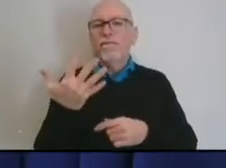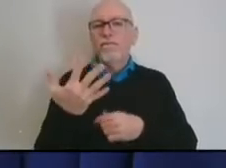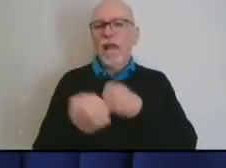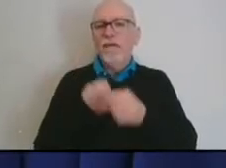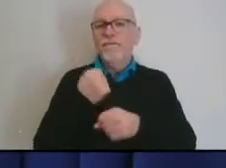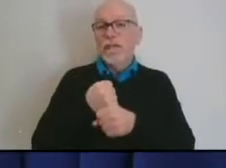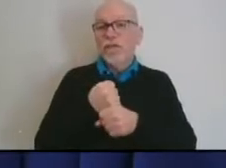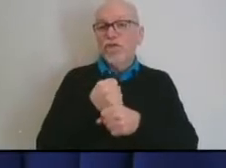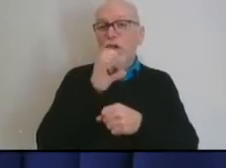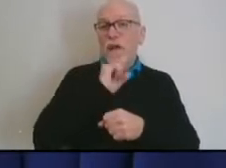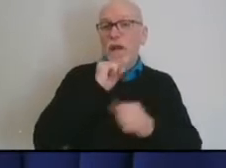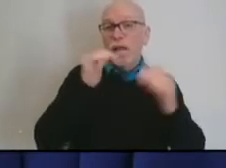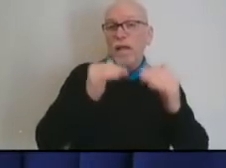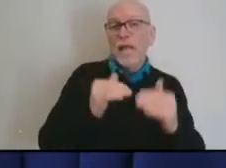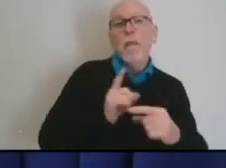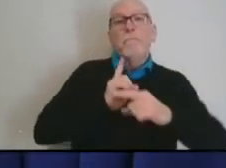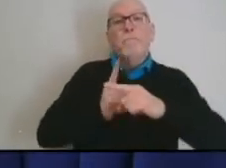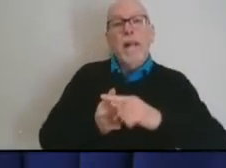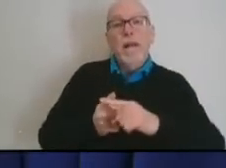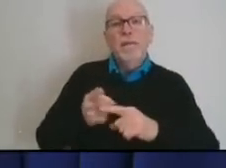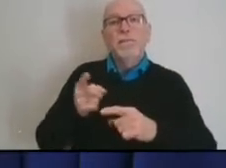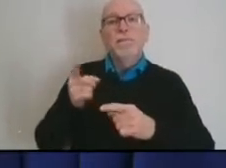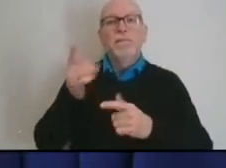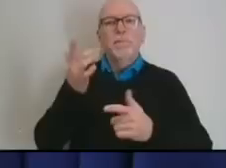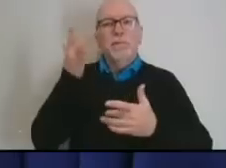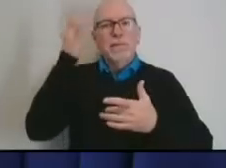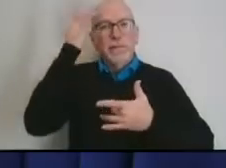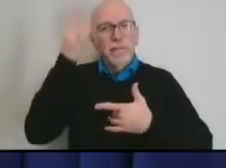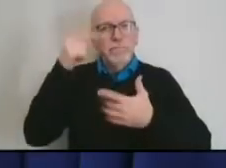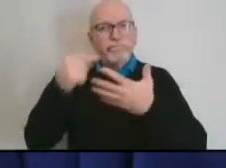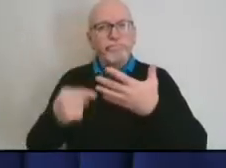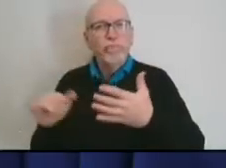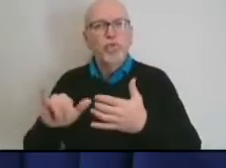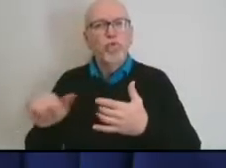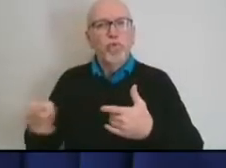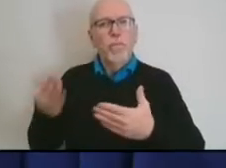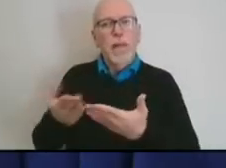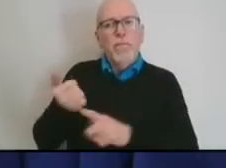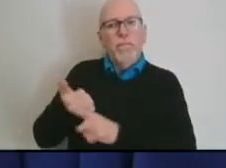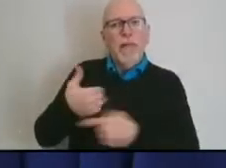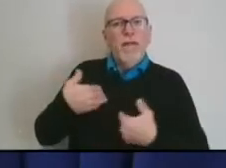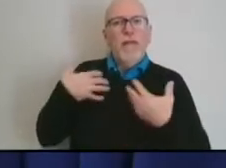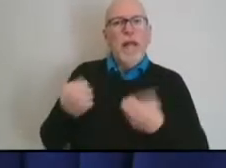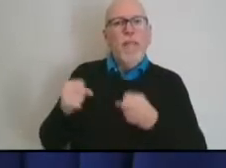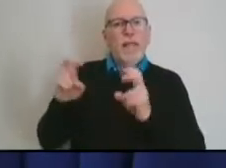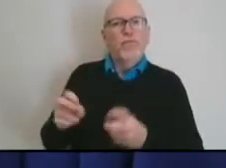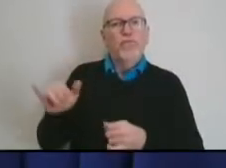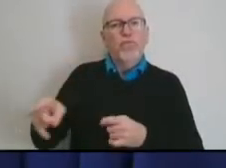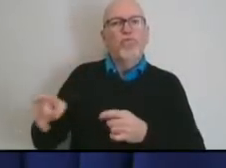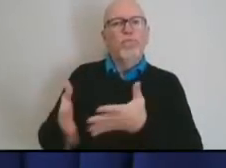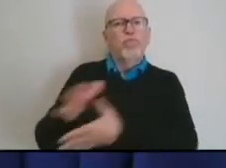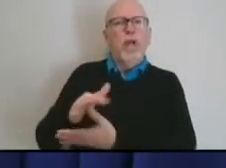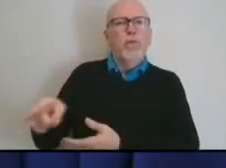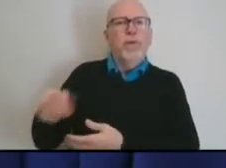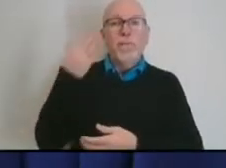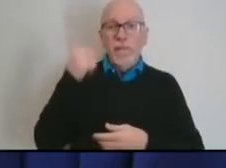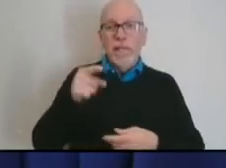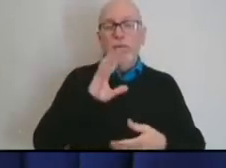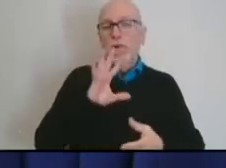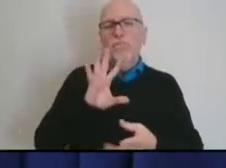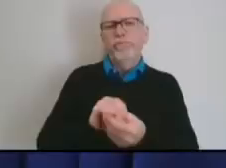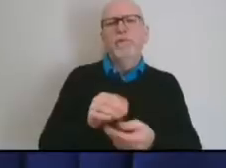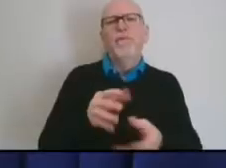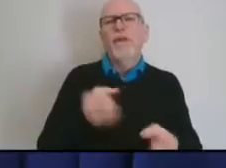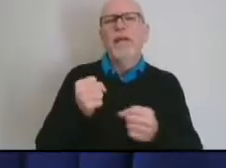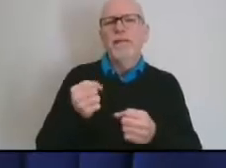increment plus comorbidities and how we will calculate, going forward, because it adds up fast. Just the